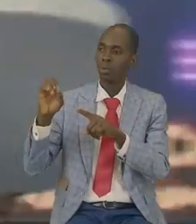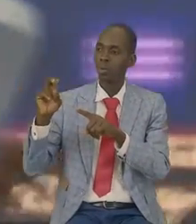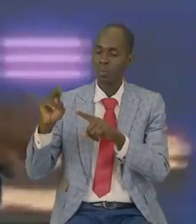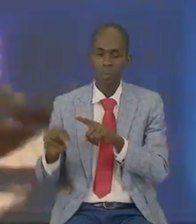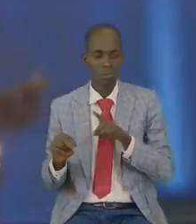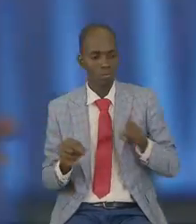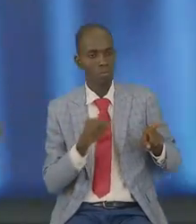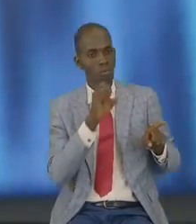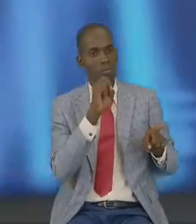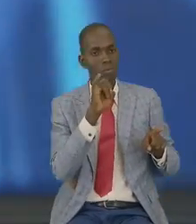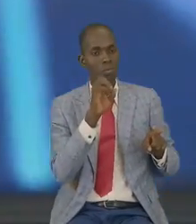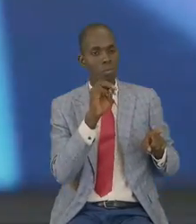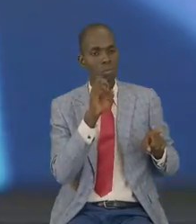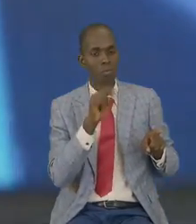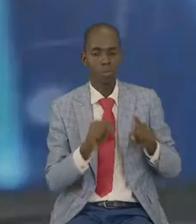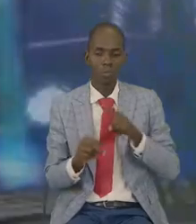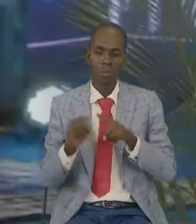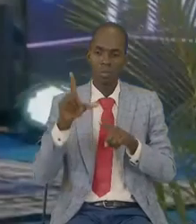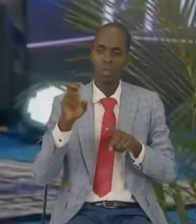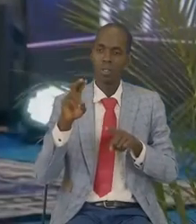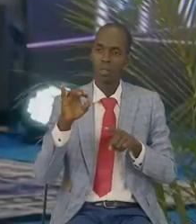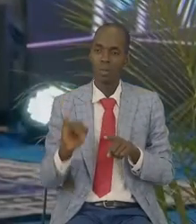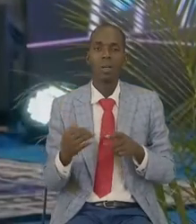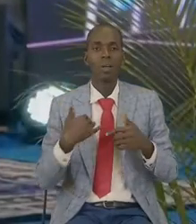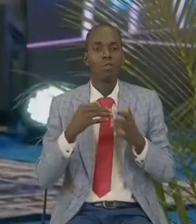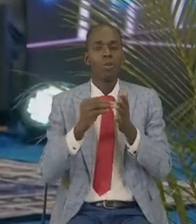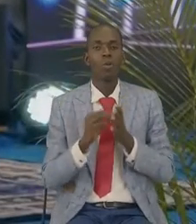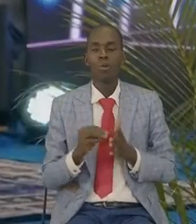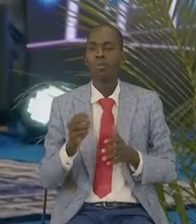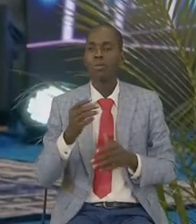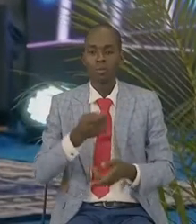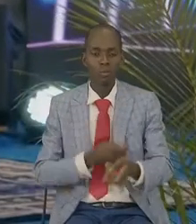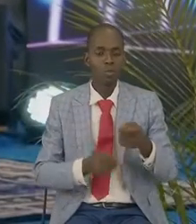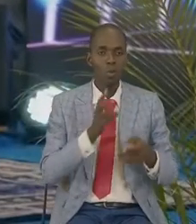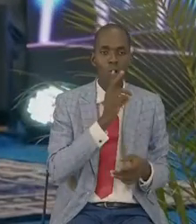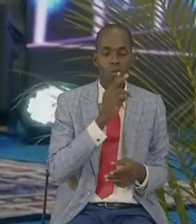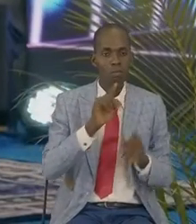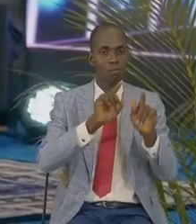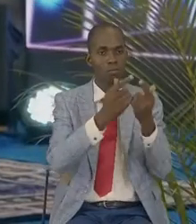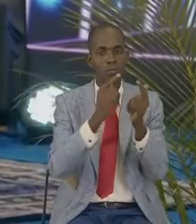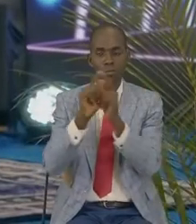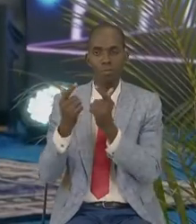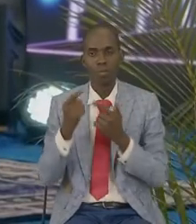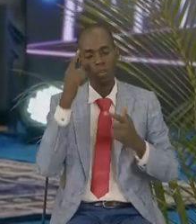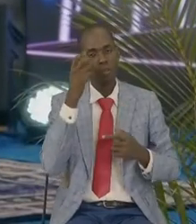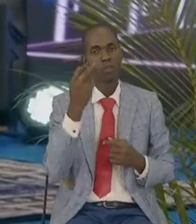has the well that will bring satisfaction. And then it says, and